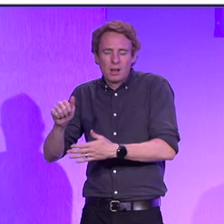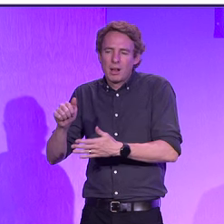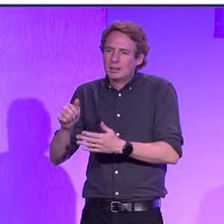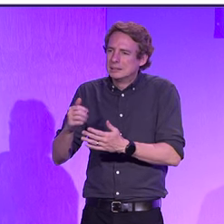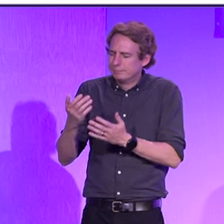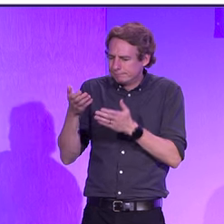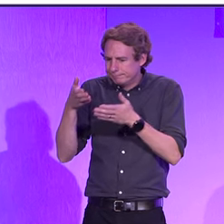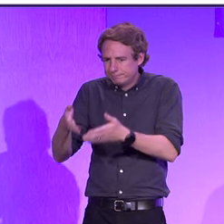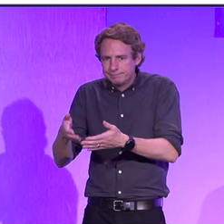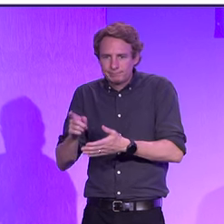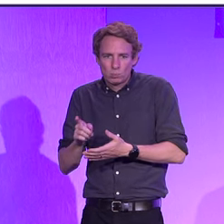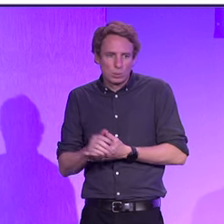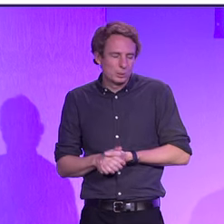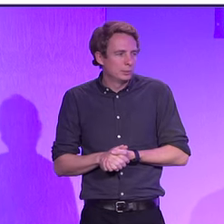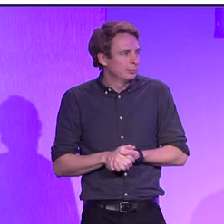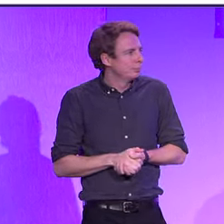culture elements.